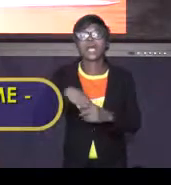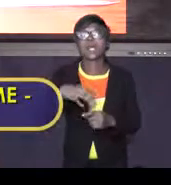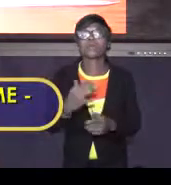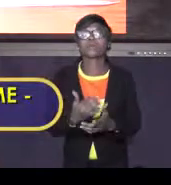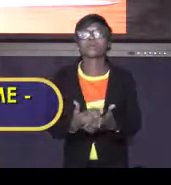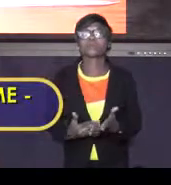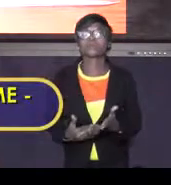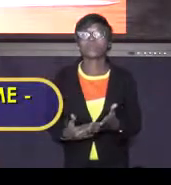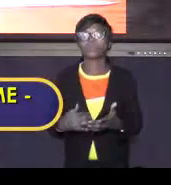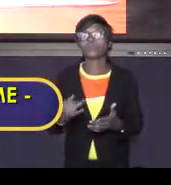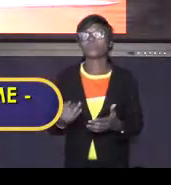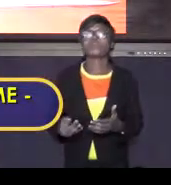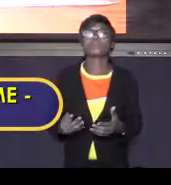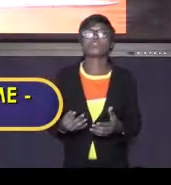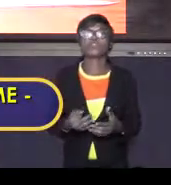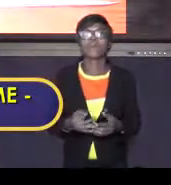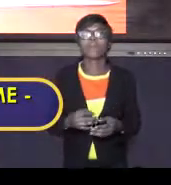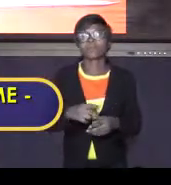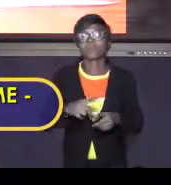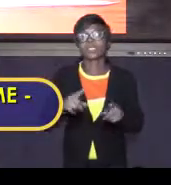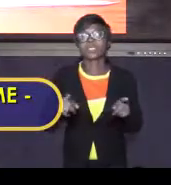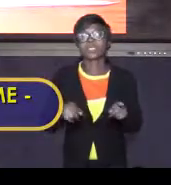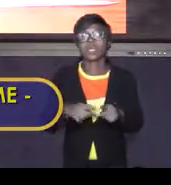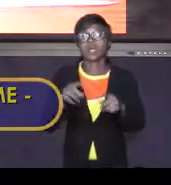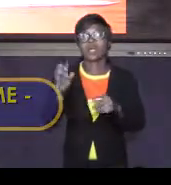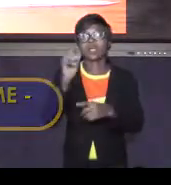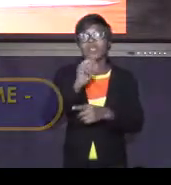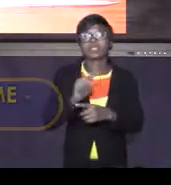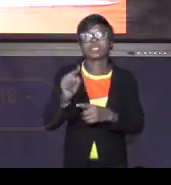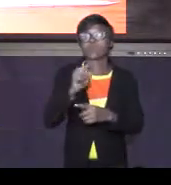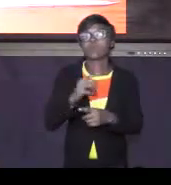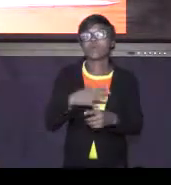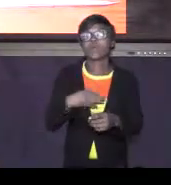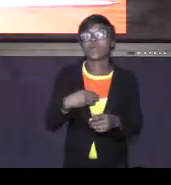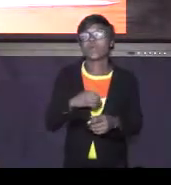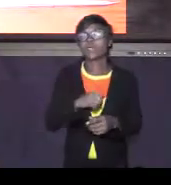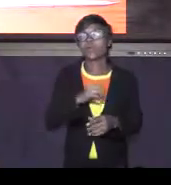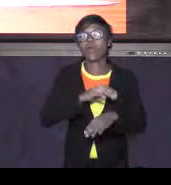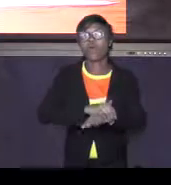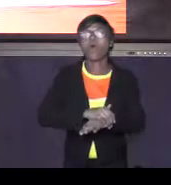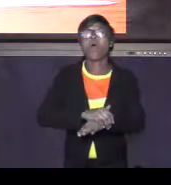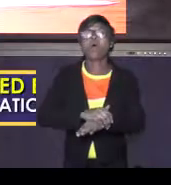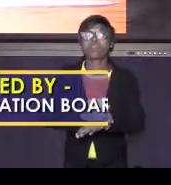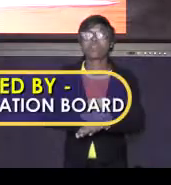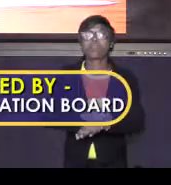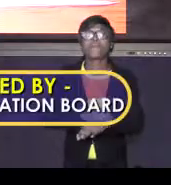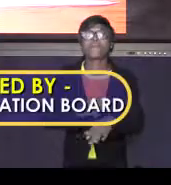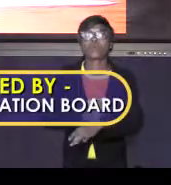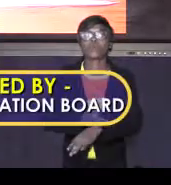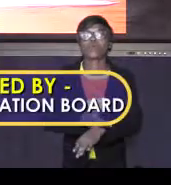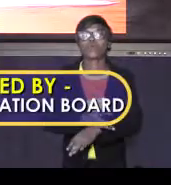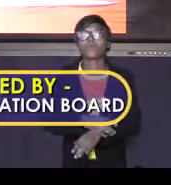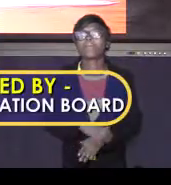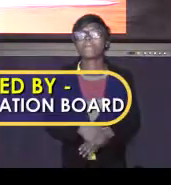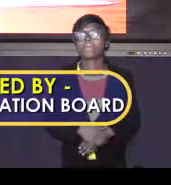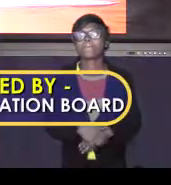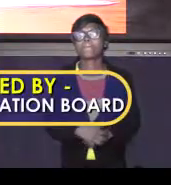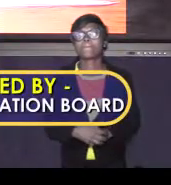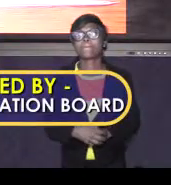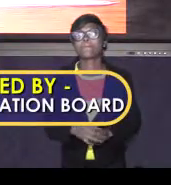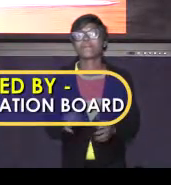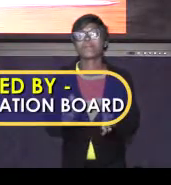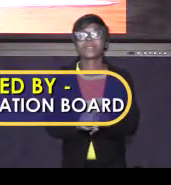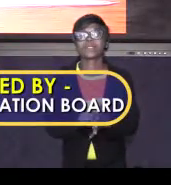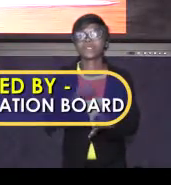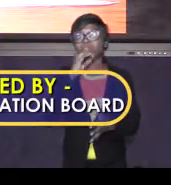piece. This divider is used for marking out circles and arcs on wood piece. Divider.